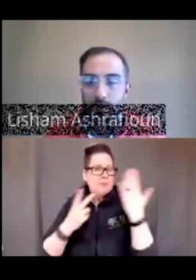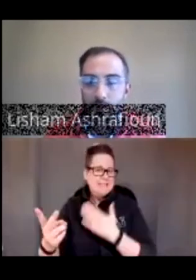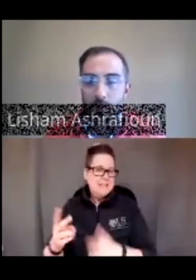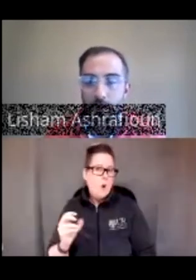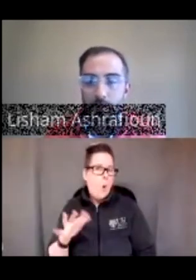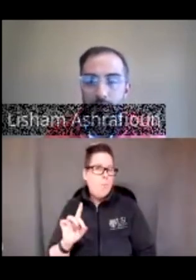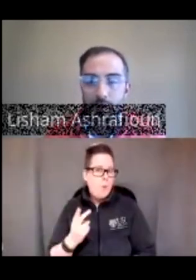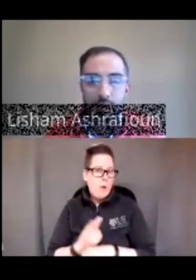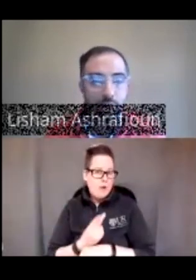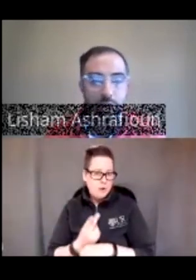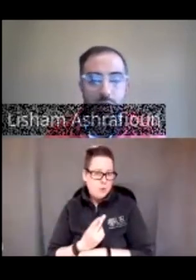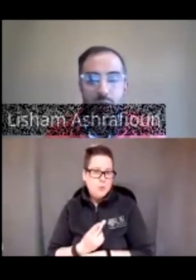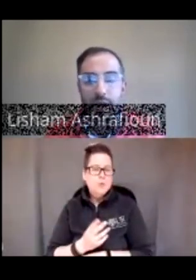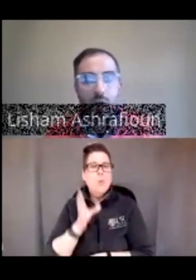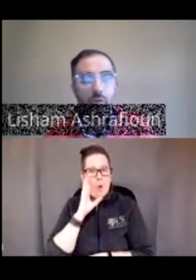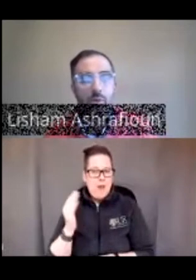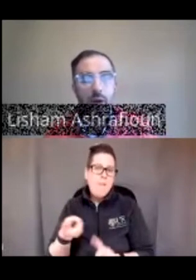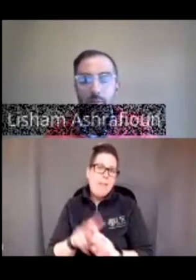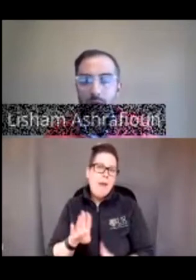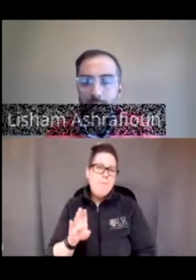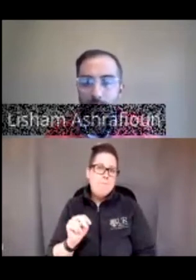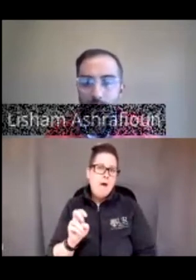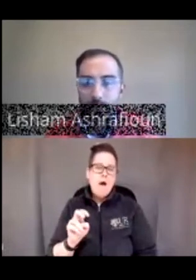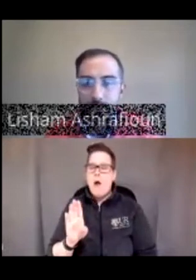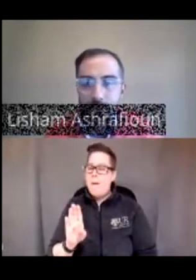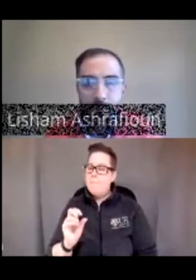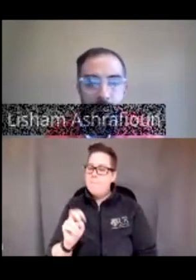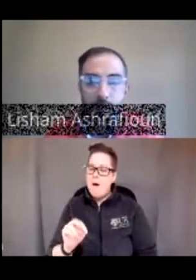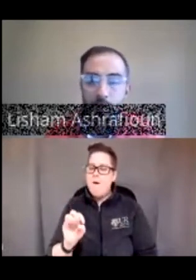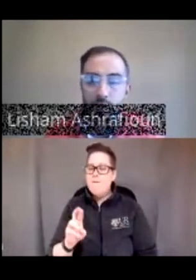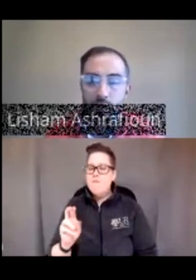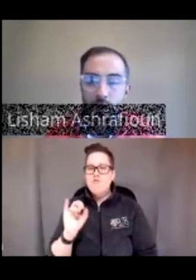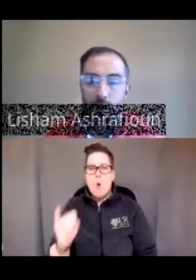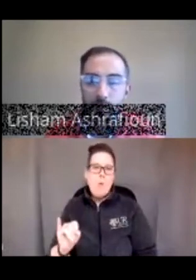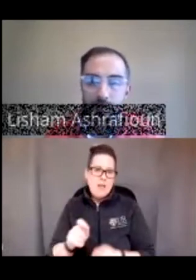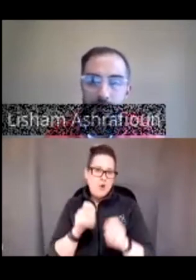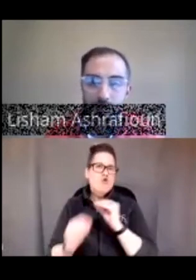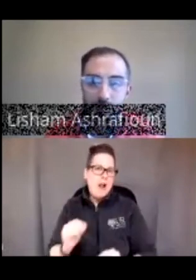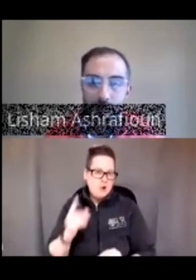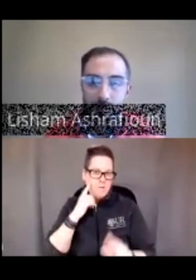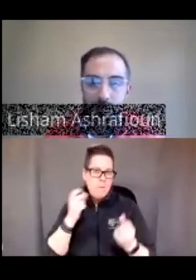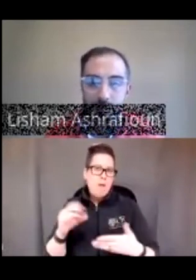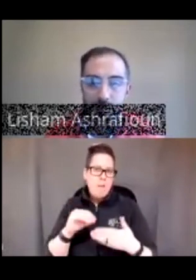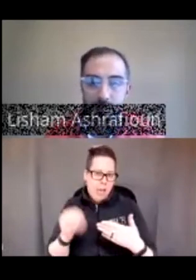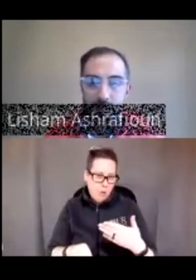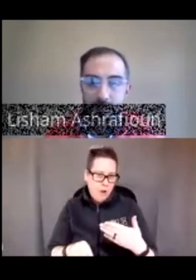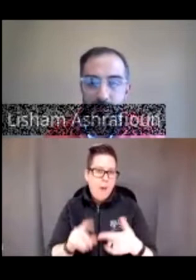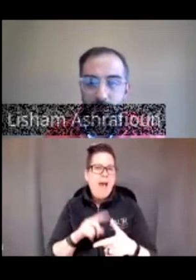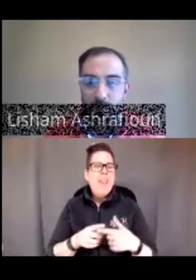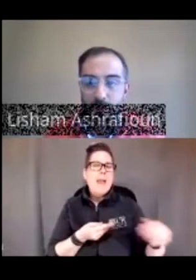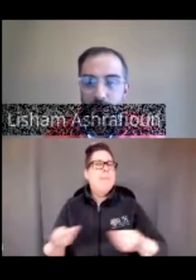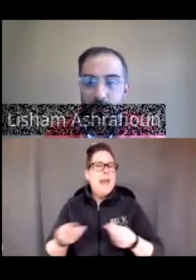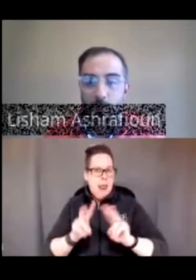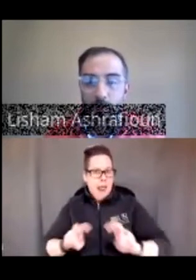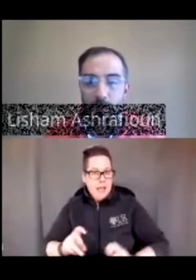we'll employ a Bonferroni correction to account for multiple outcomes. And then we'll do a mediational analysis to assess if